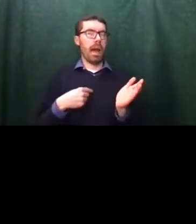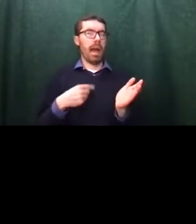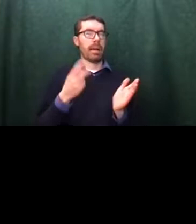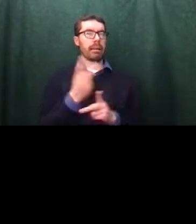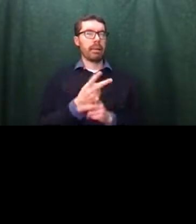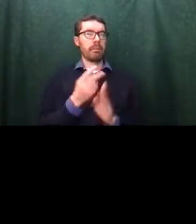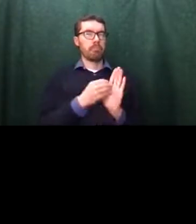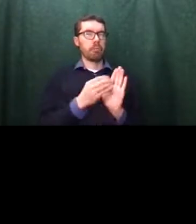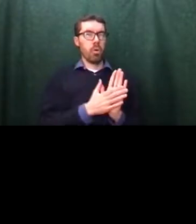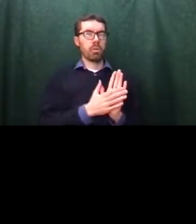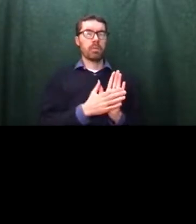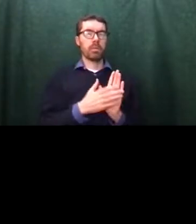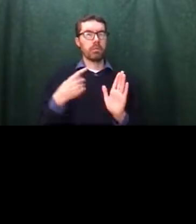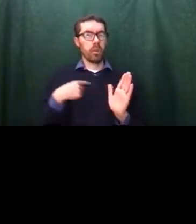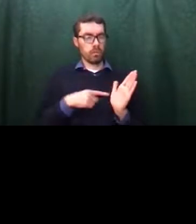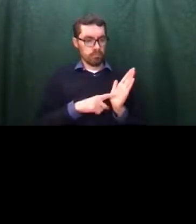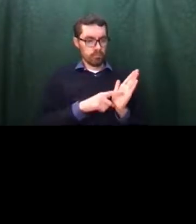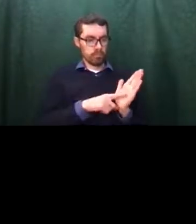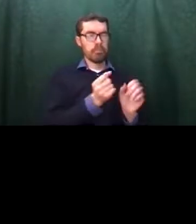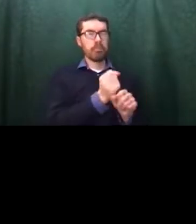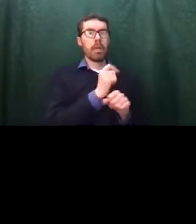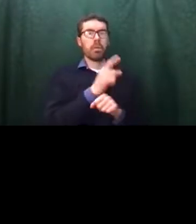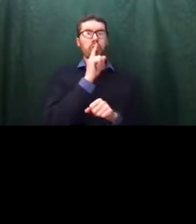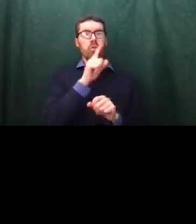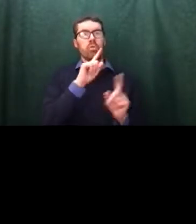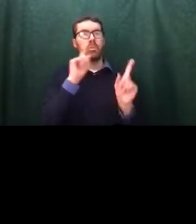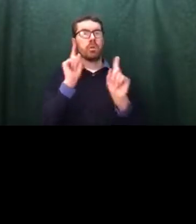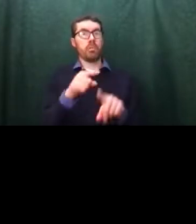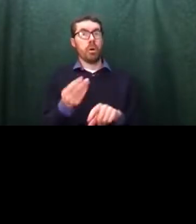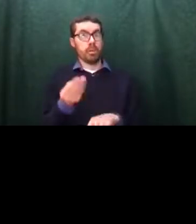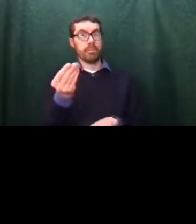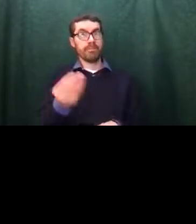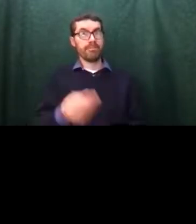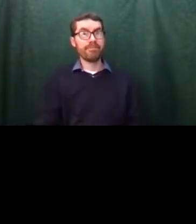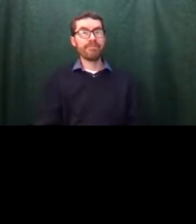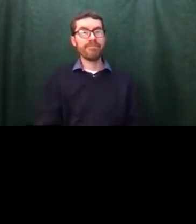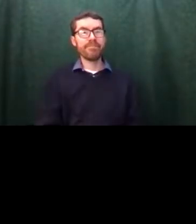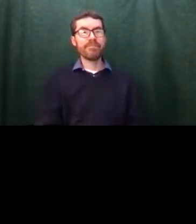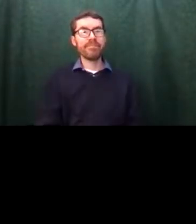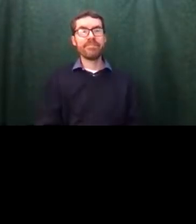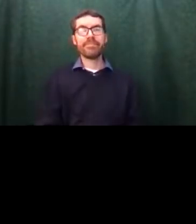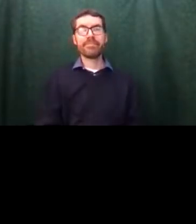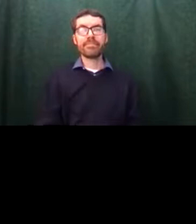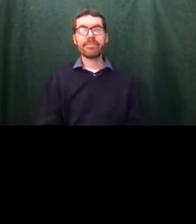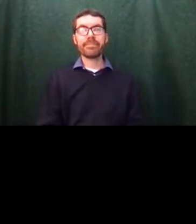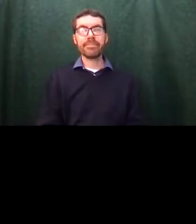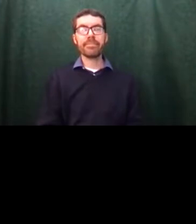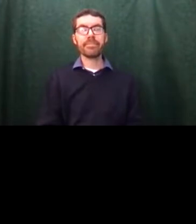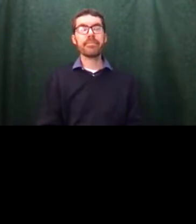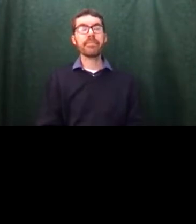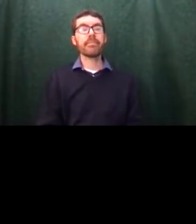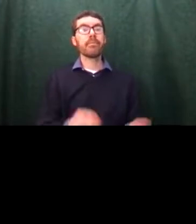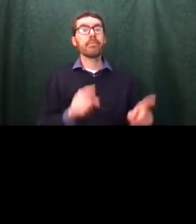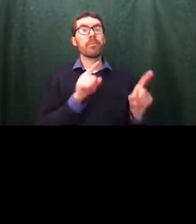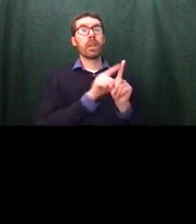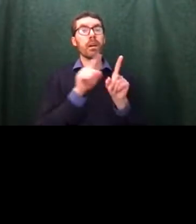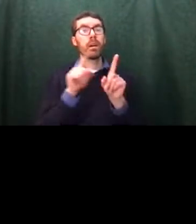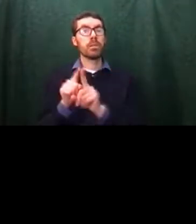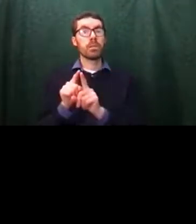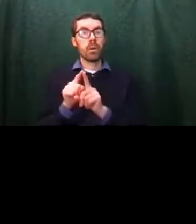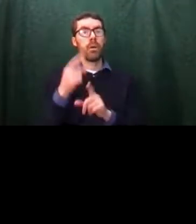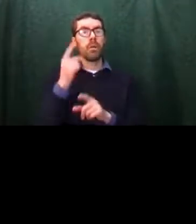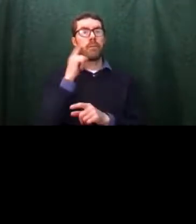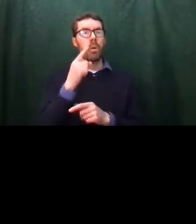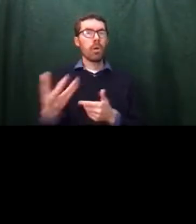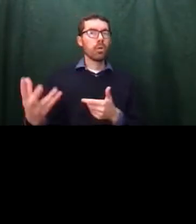investigate those and make sure that information gets dispersed. Also, in terms of bringing people's voices into the room, we want to